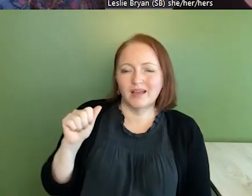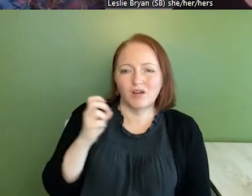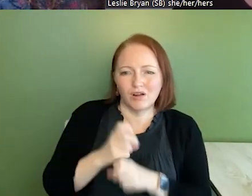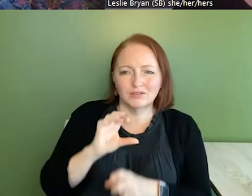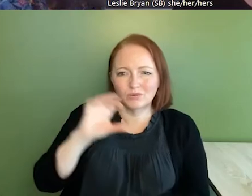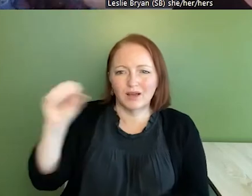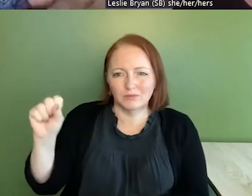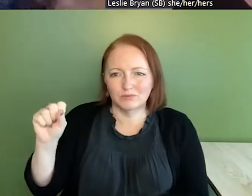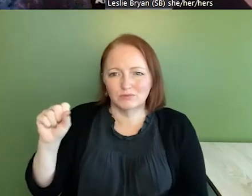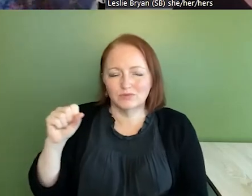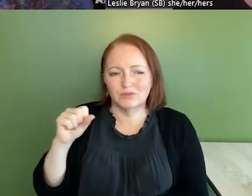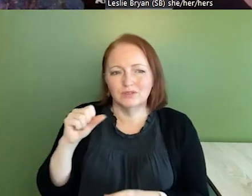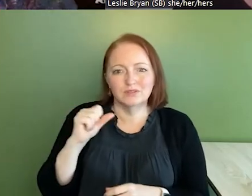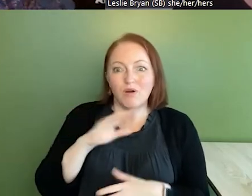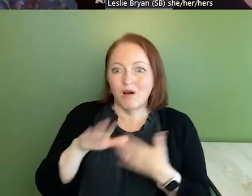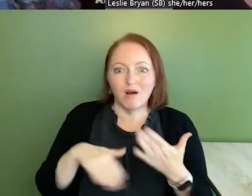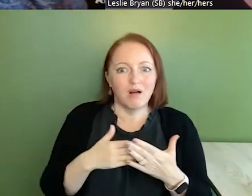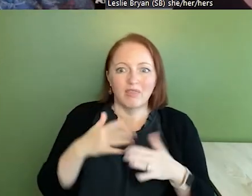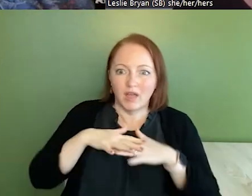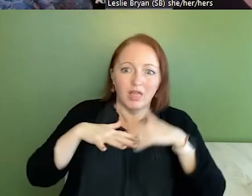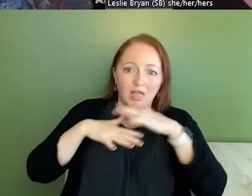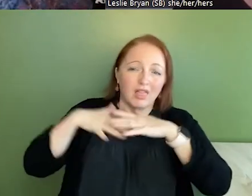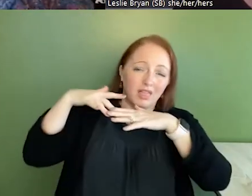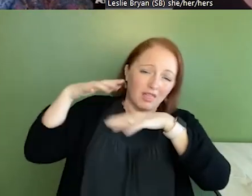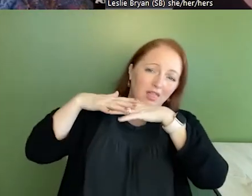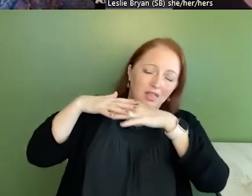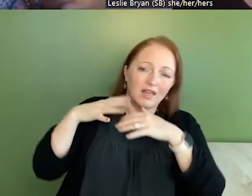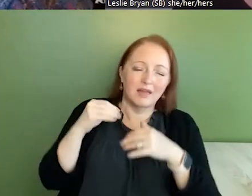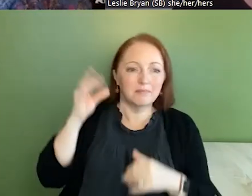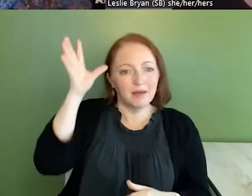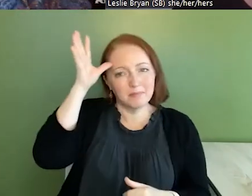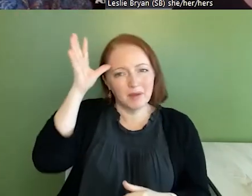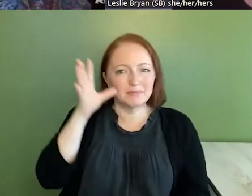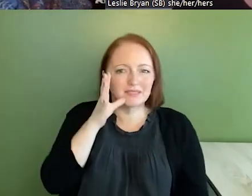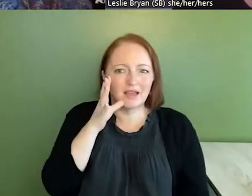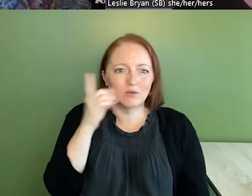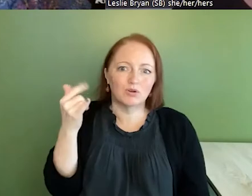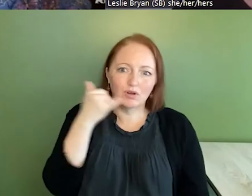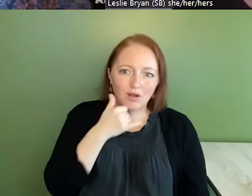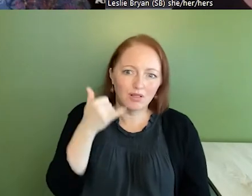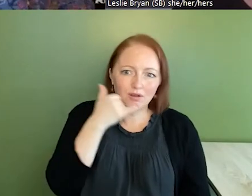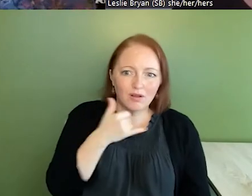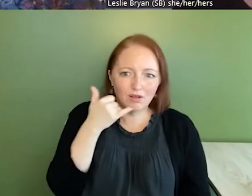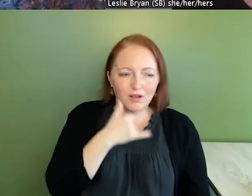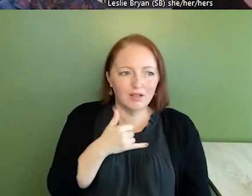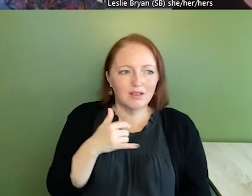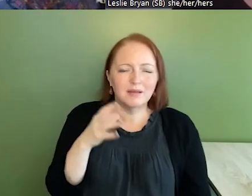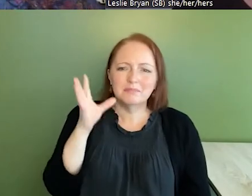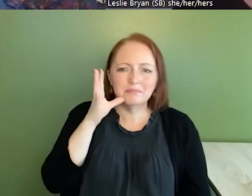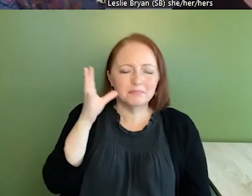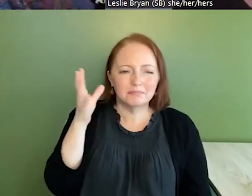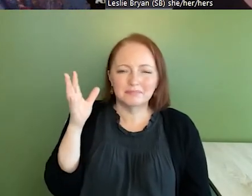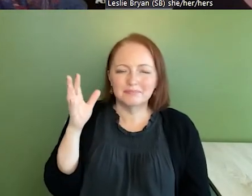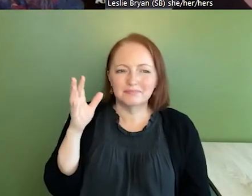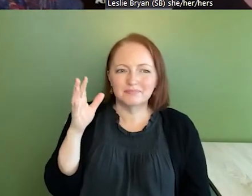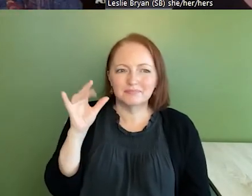So all of that was happening at the same time. And my mom and dad were constantly calling me. And my parents, if